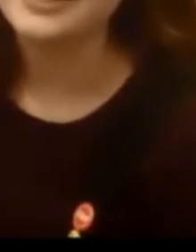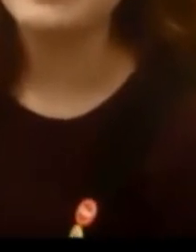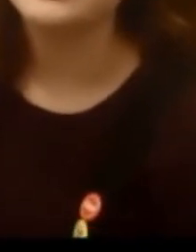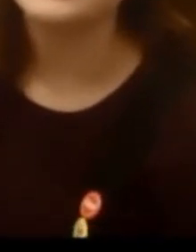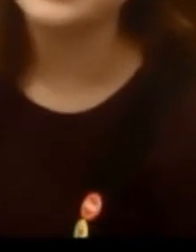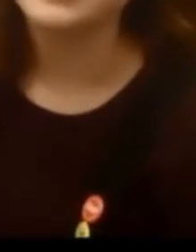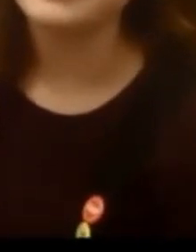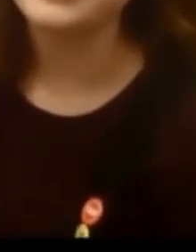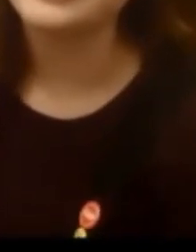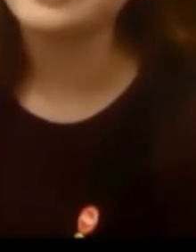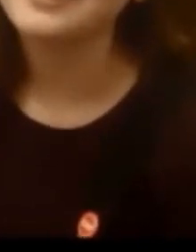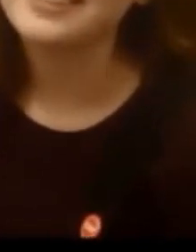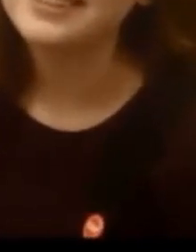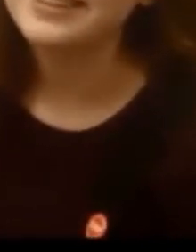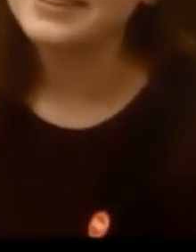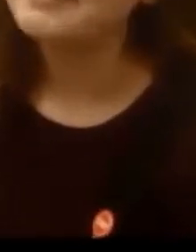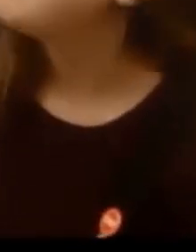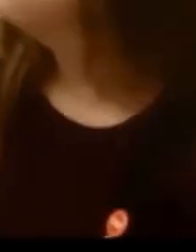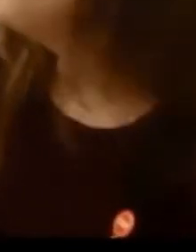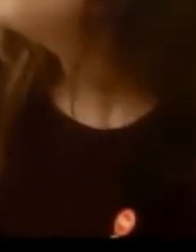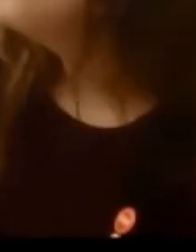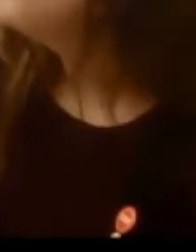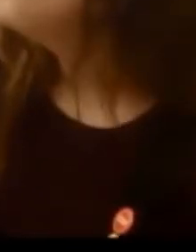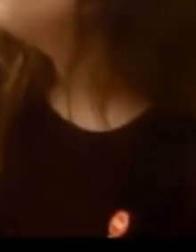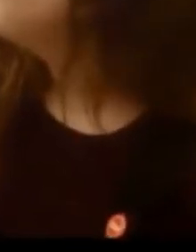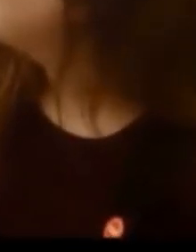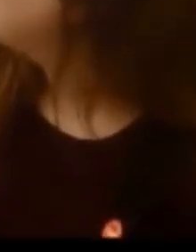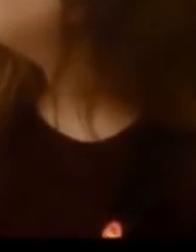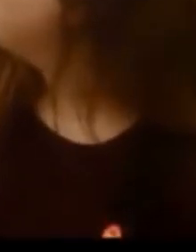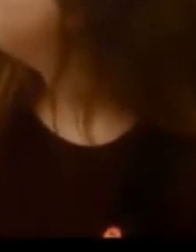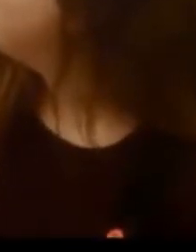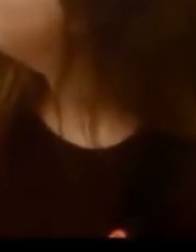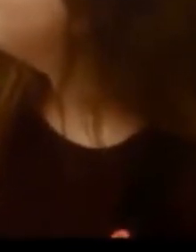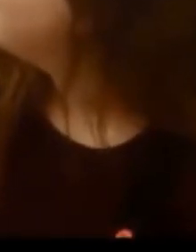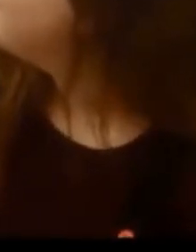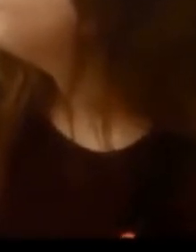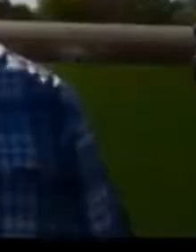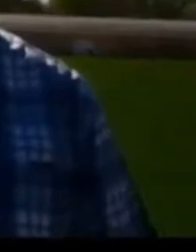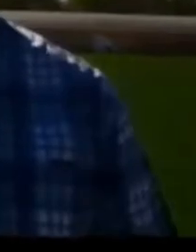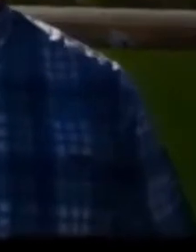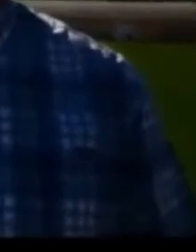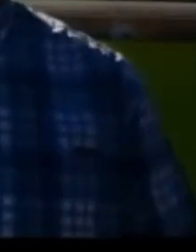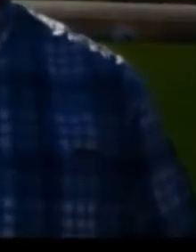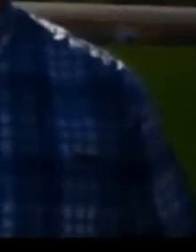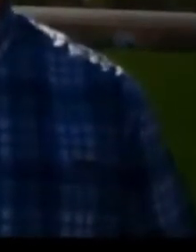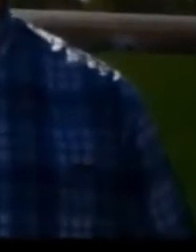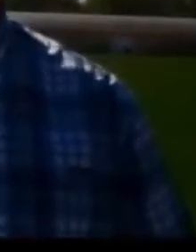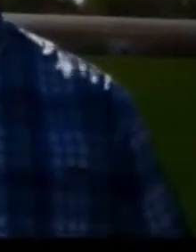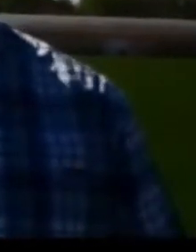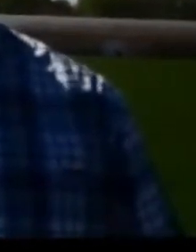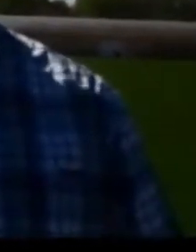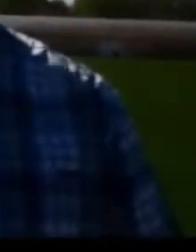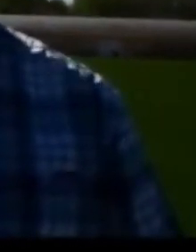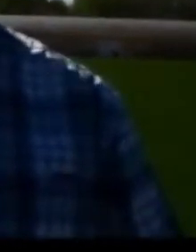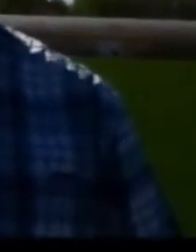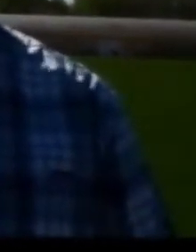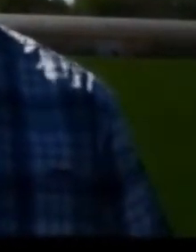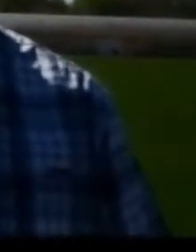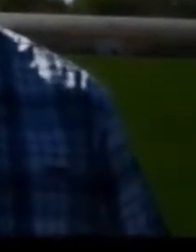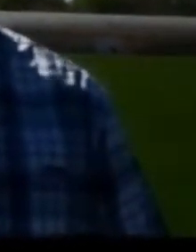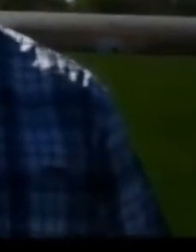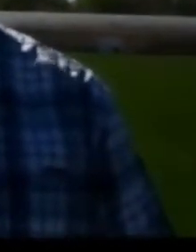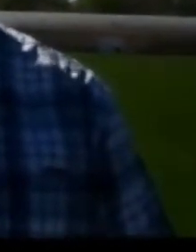Science with an emphasis in animation. I'm going to MSUM for animation. I'm moving to Colorado and taking the year off. I'm going